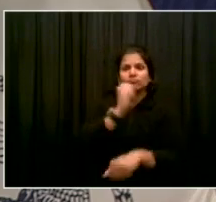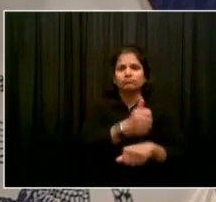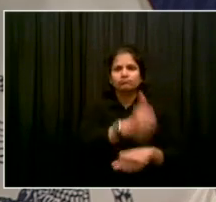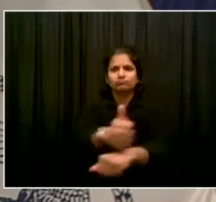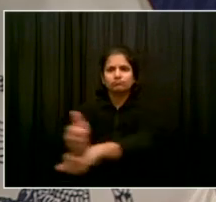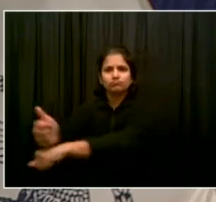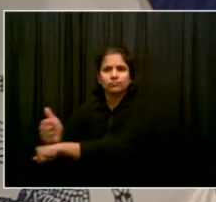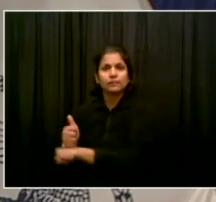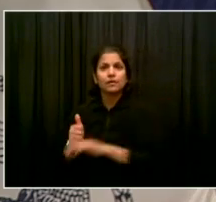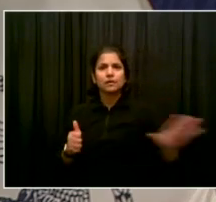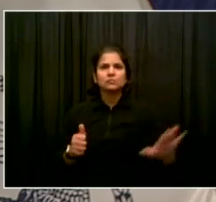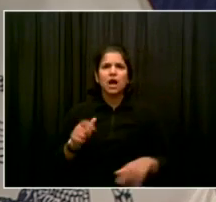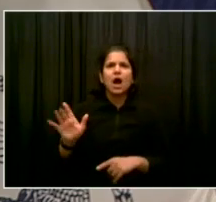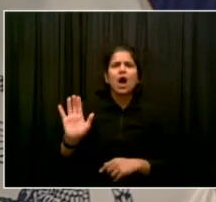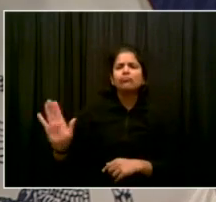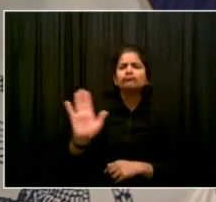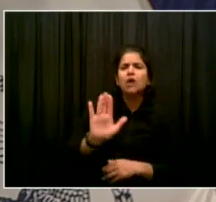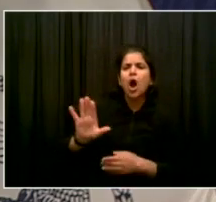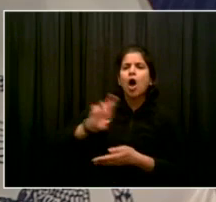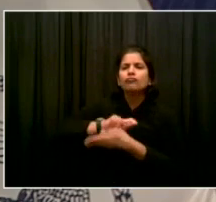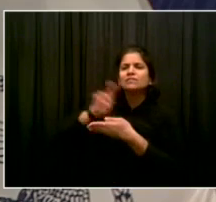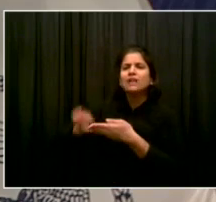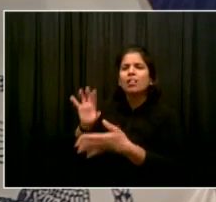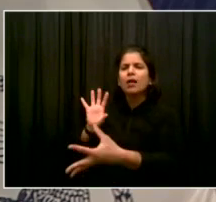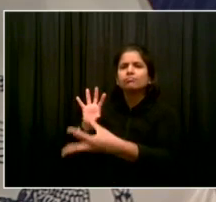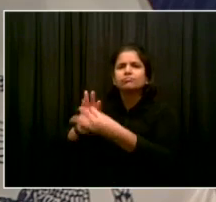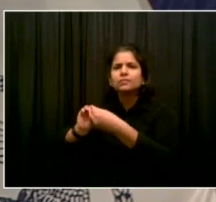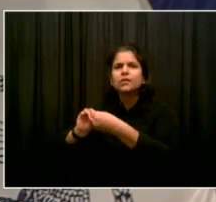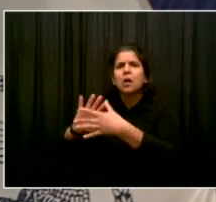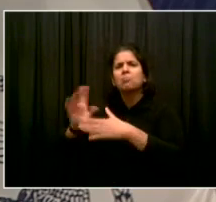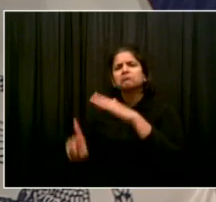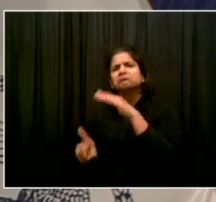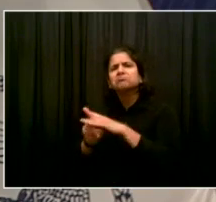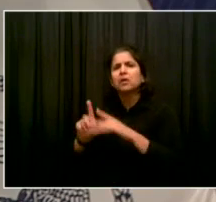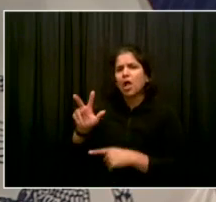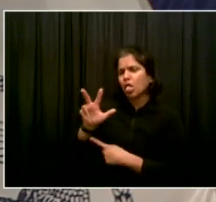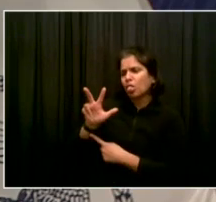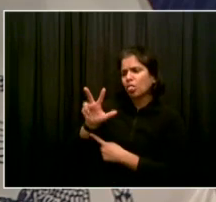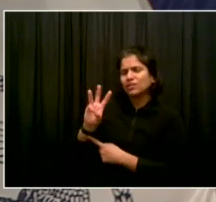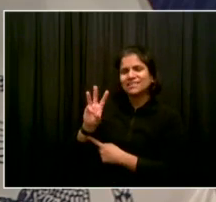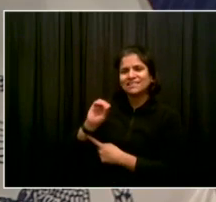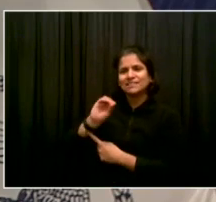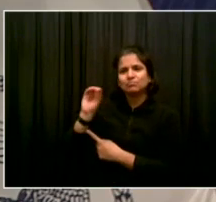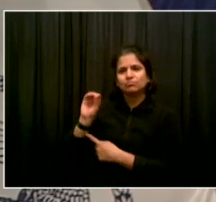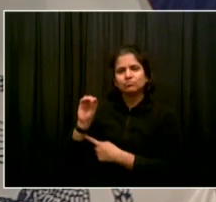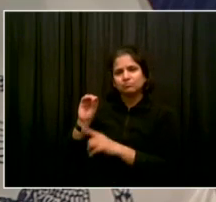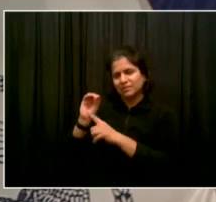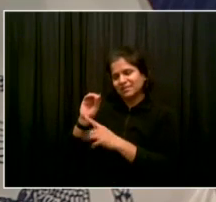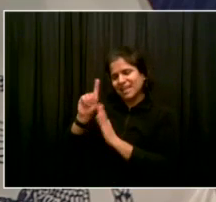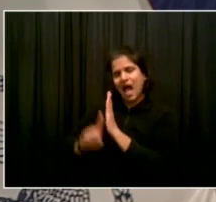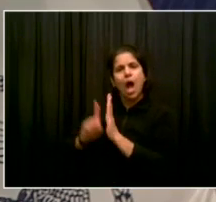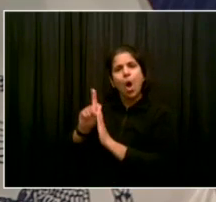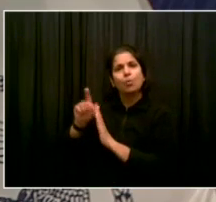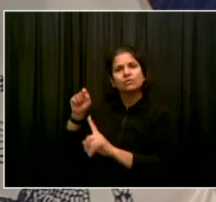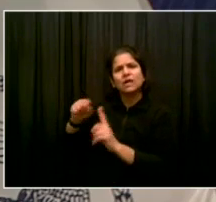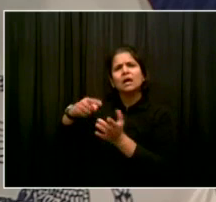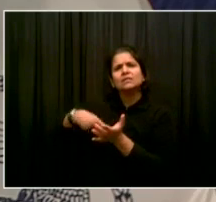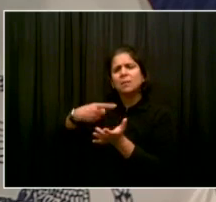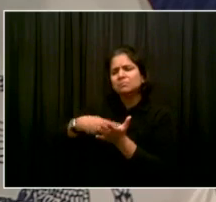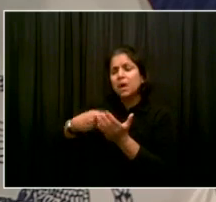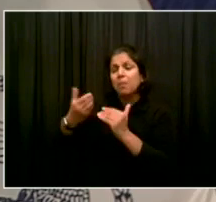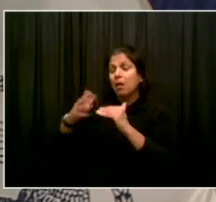hours or in many cases less. I'm just trying to figure out what hard evidence we have for